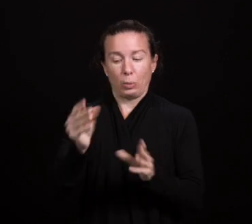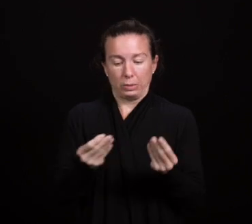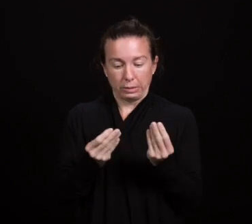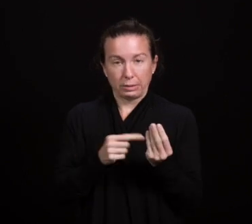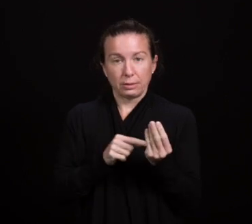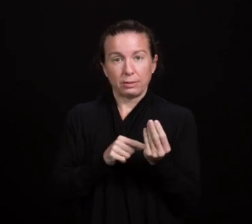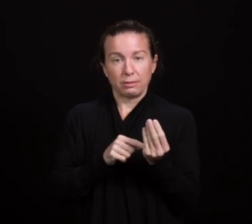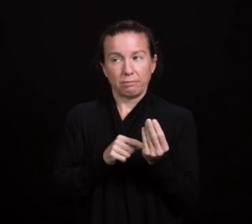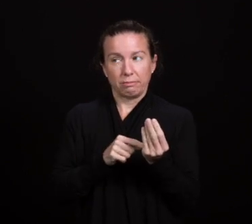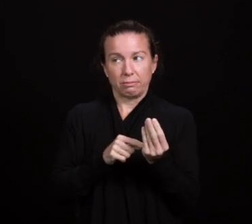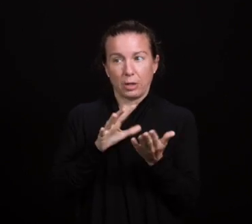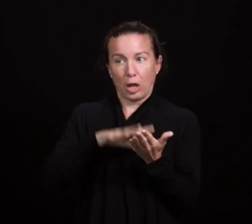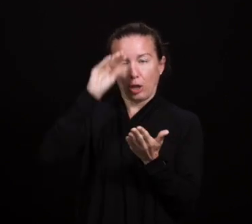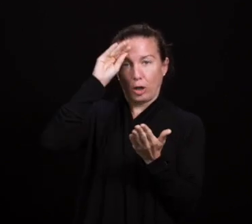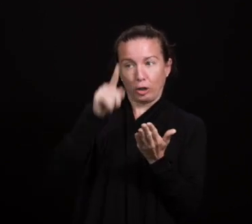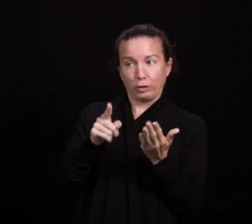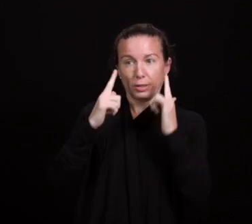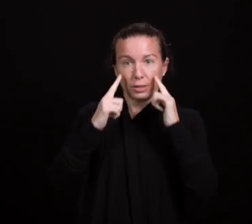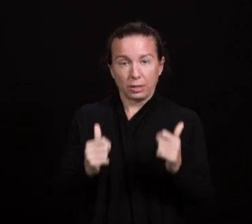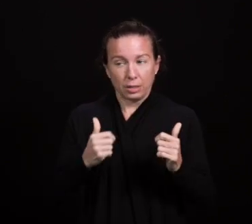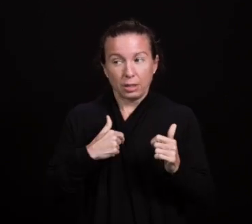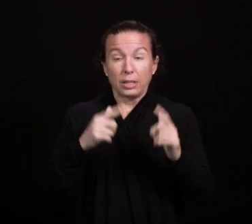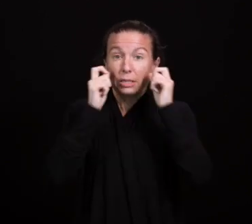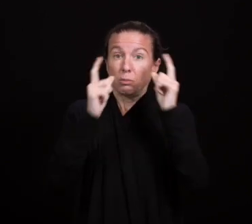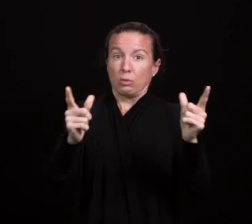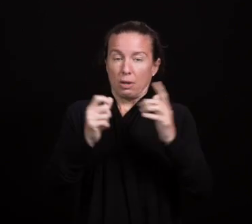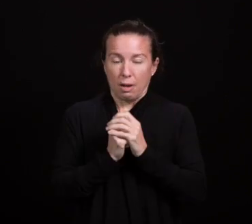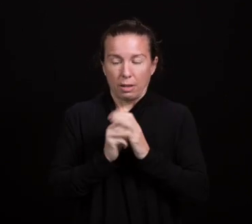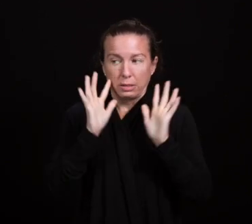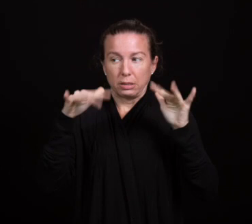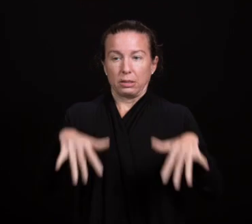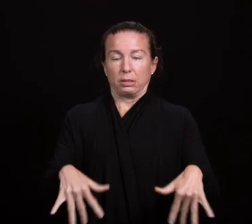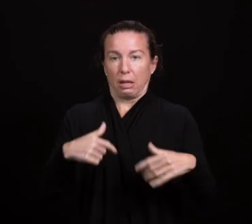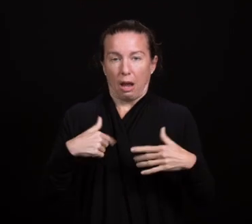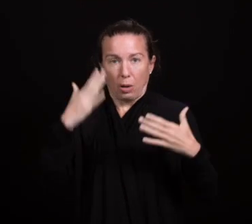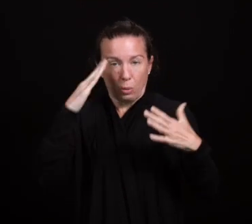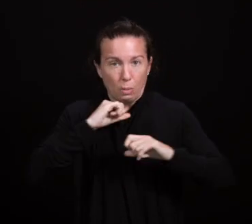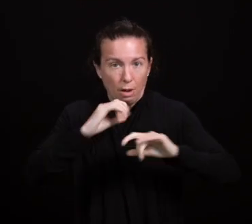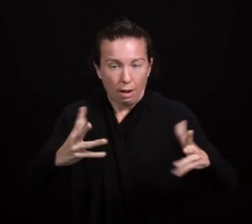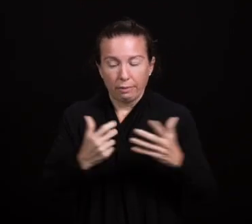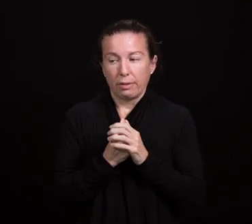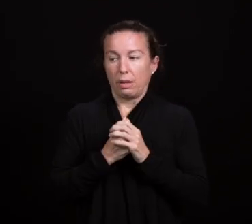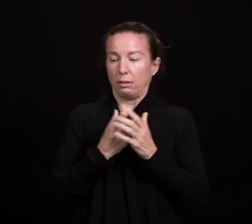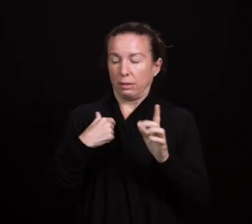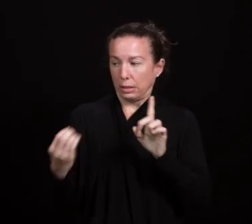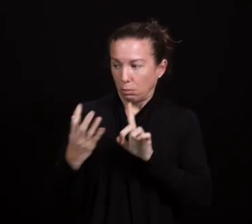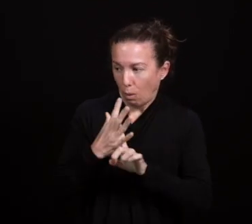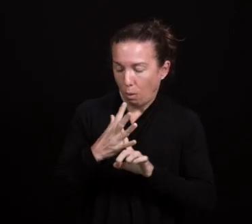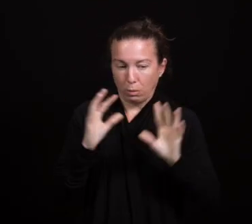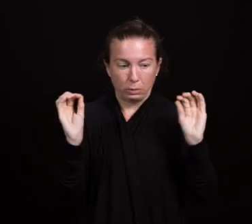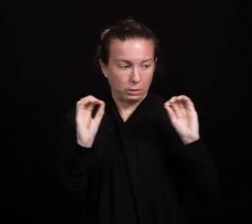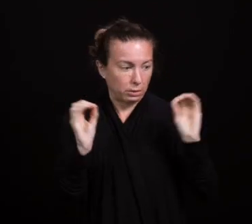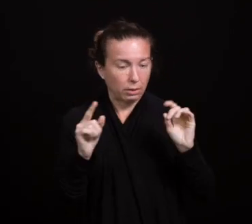she had severe hearing loss, we were pretty blindsided. We really knew nothing about hearing loss. We'd never really been exposed to people with